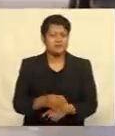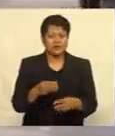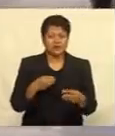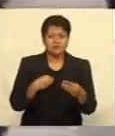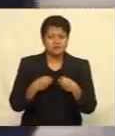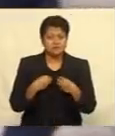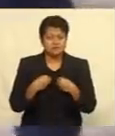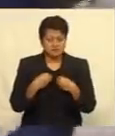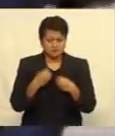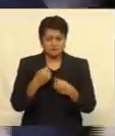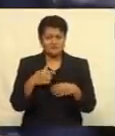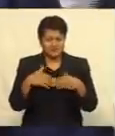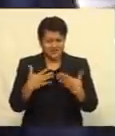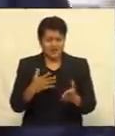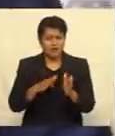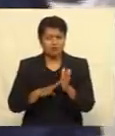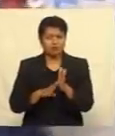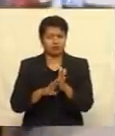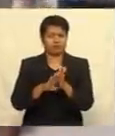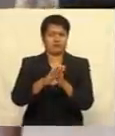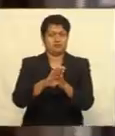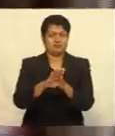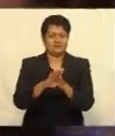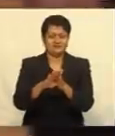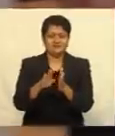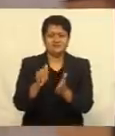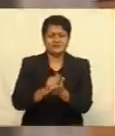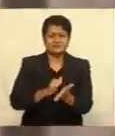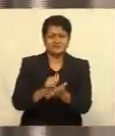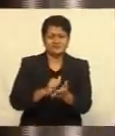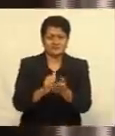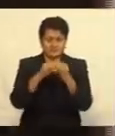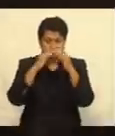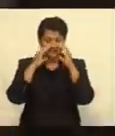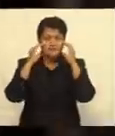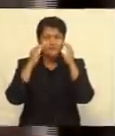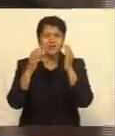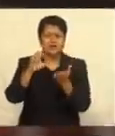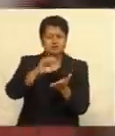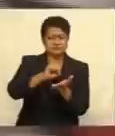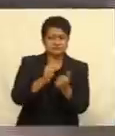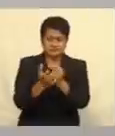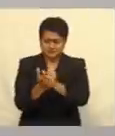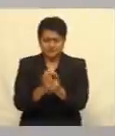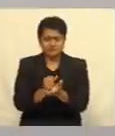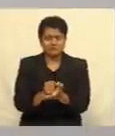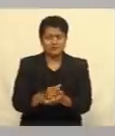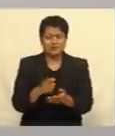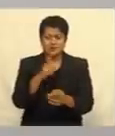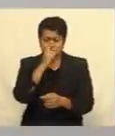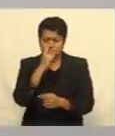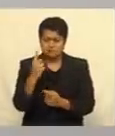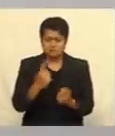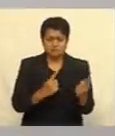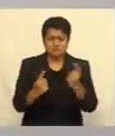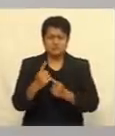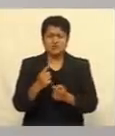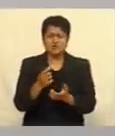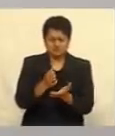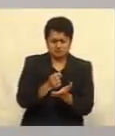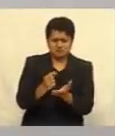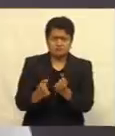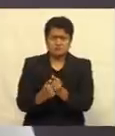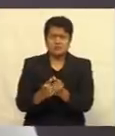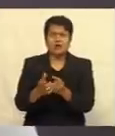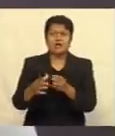again noticing an increase in demand for face masks and hand sanitizers. People are coming and asking for the hand and